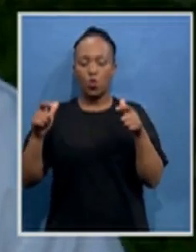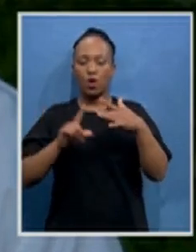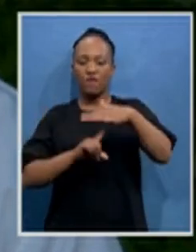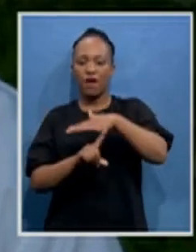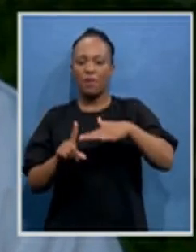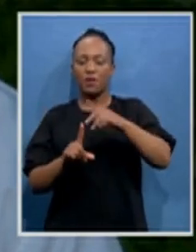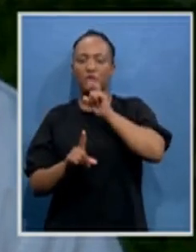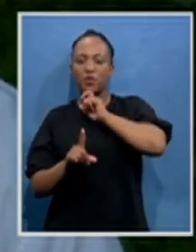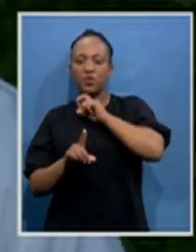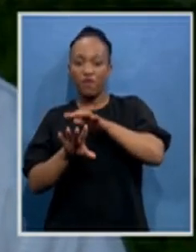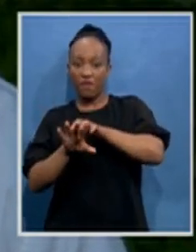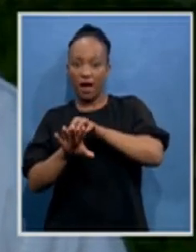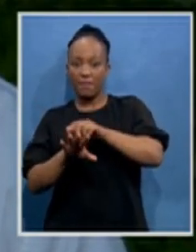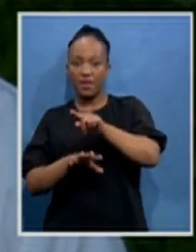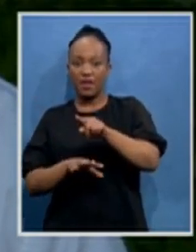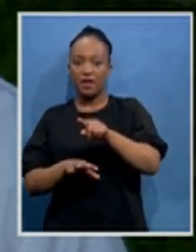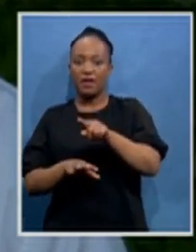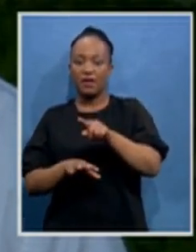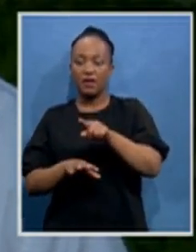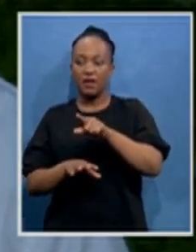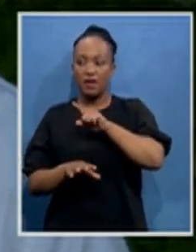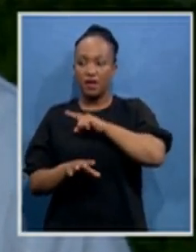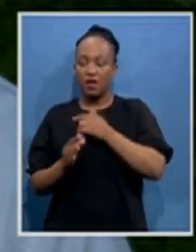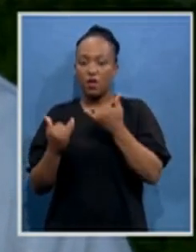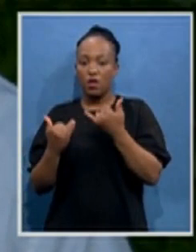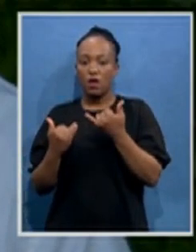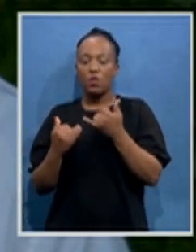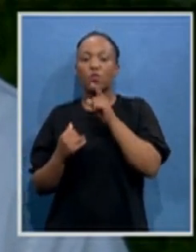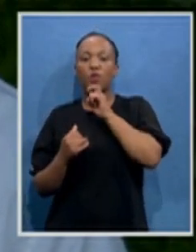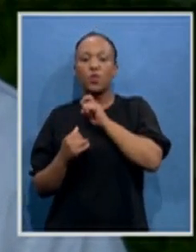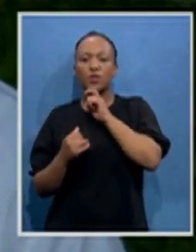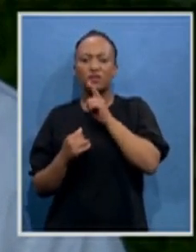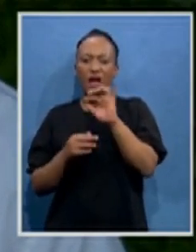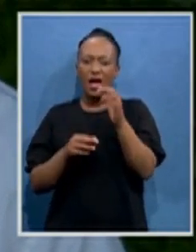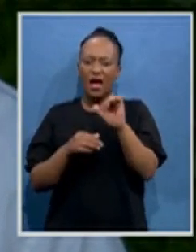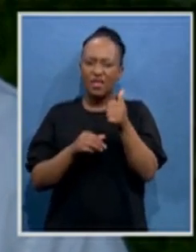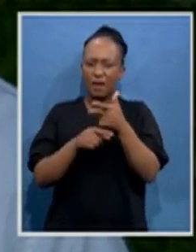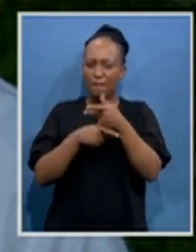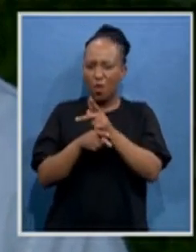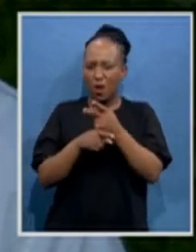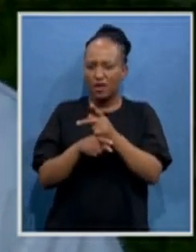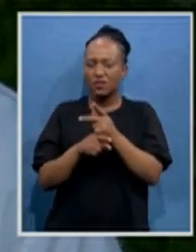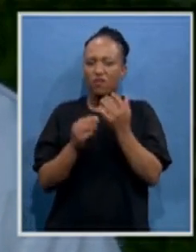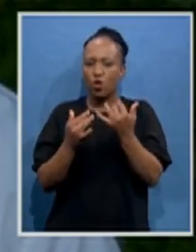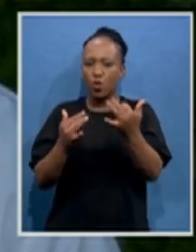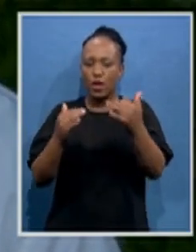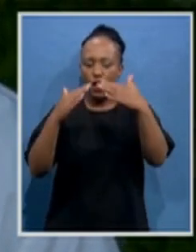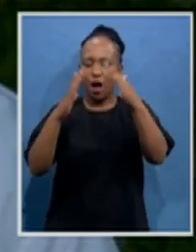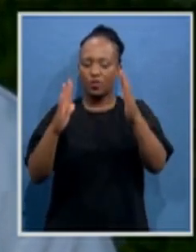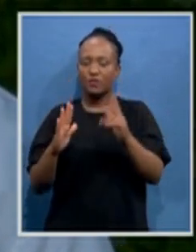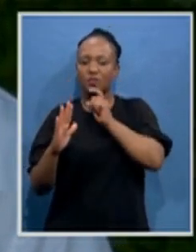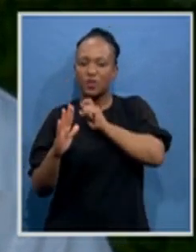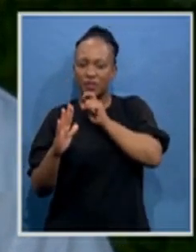typically leafy products don't really use the volume in the greenhouse, and for that reason we sort of a way of